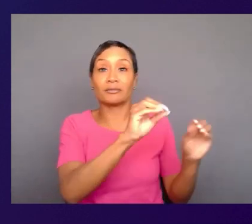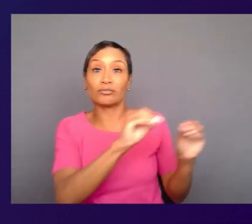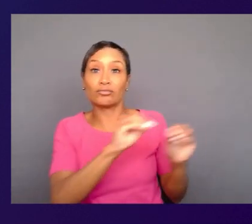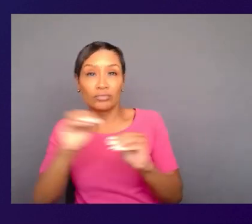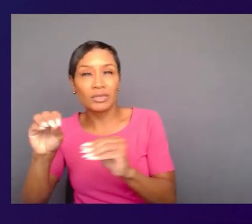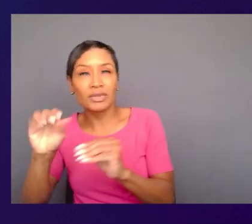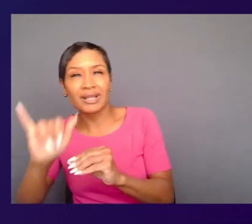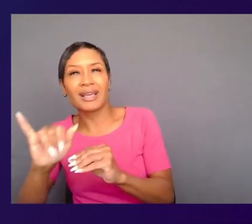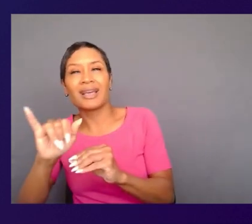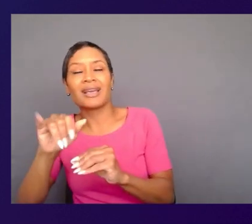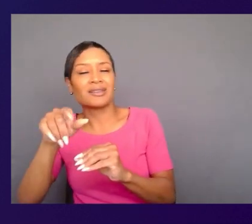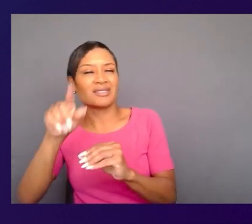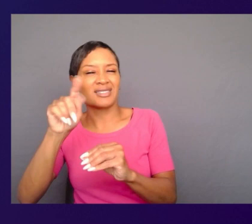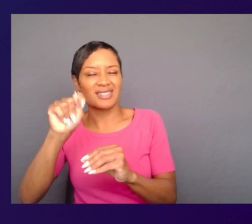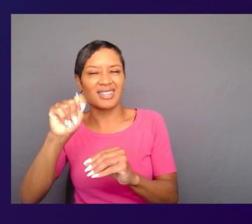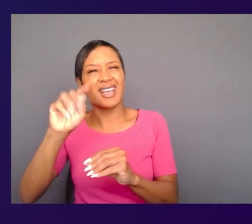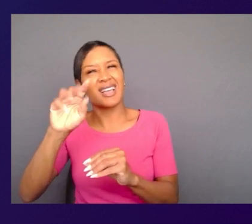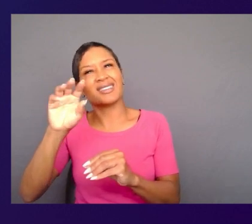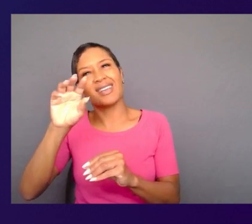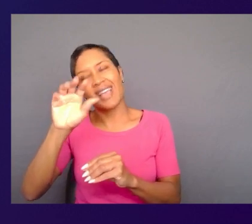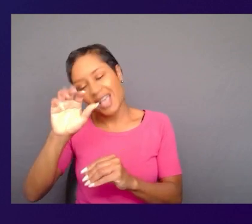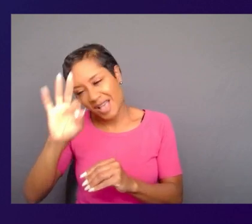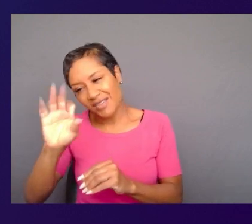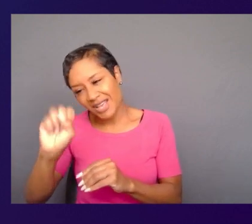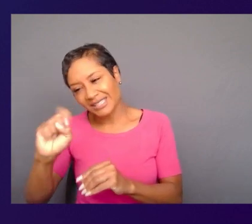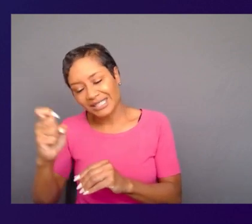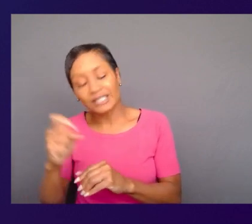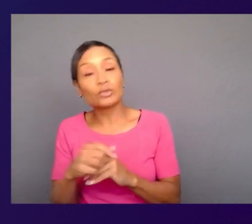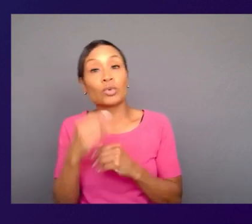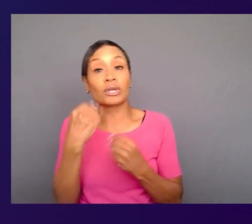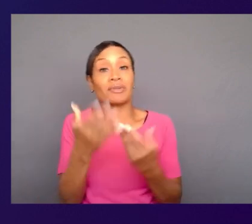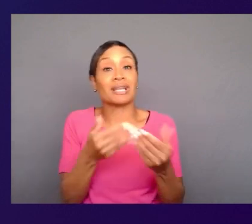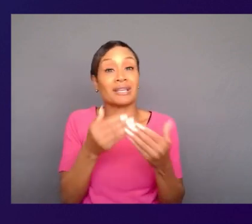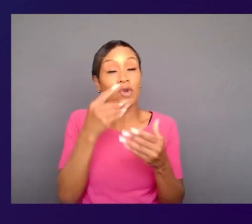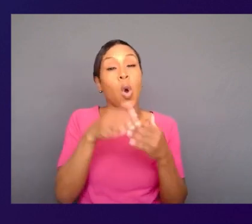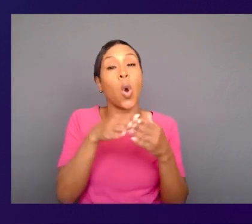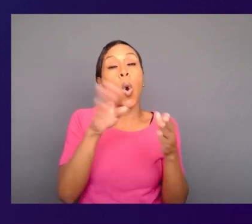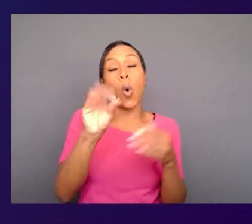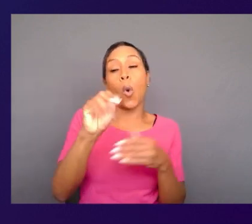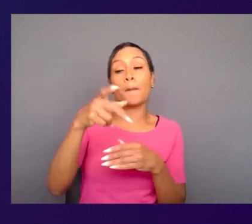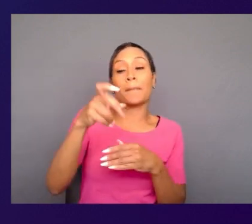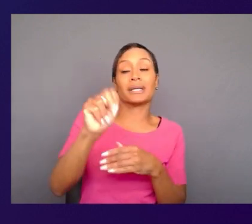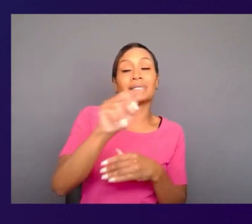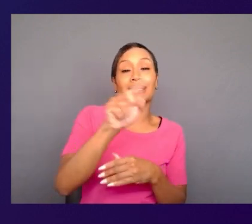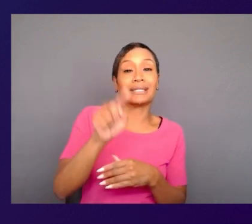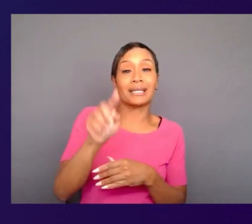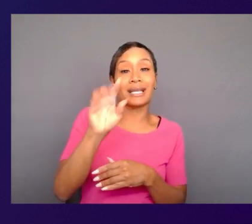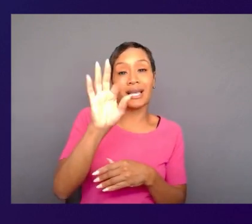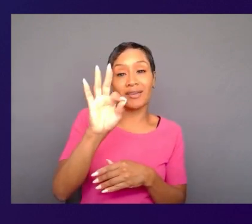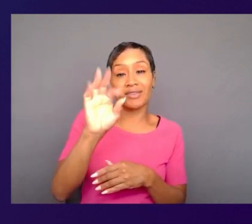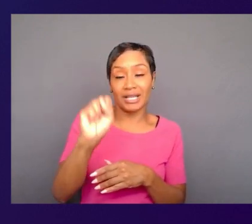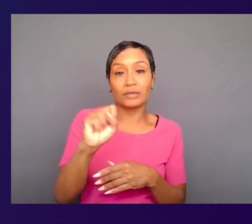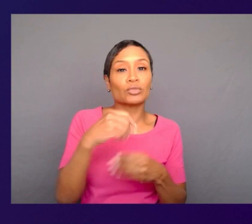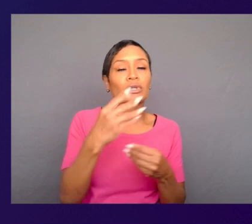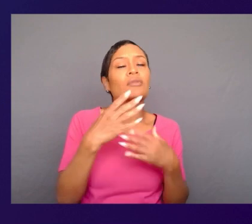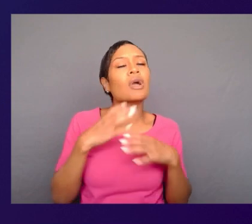earlier about launching a multi-Z deployment option for FSx for OpenZFS, and we give customers across our offerings the